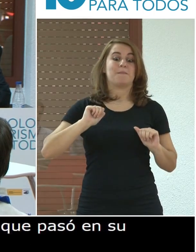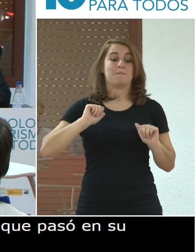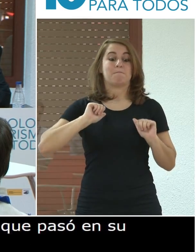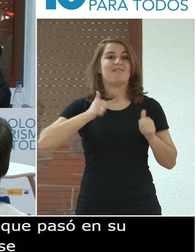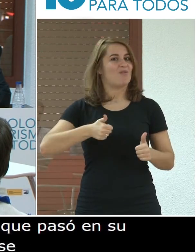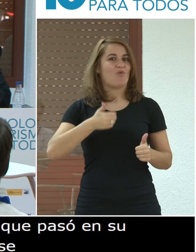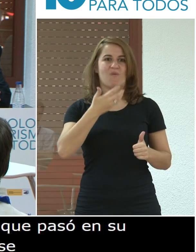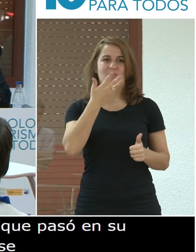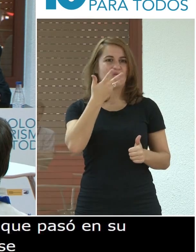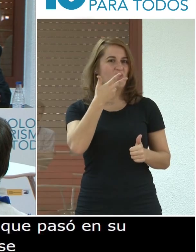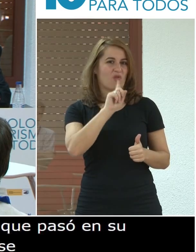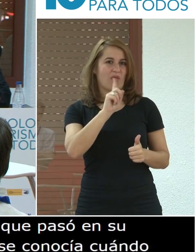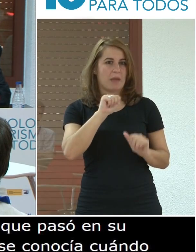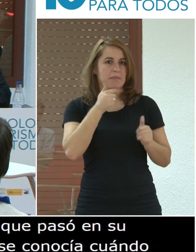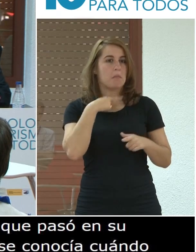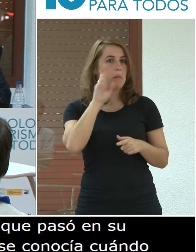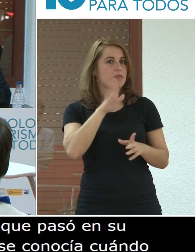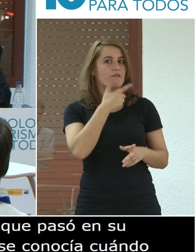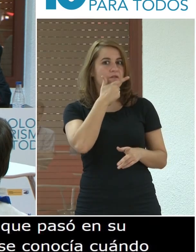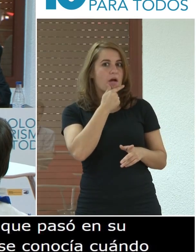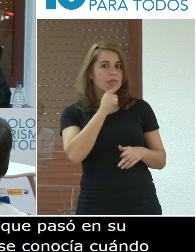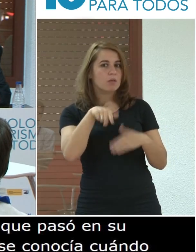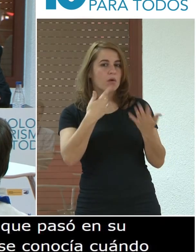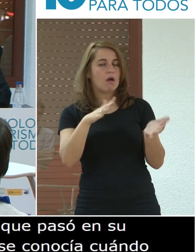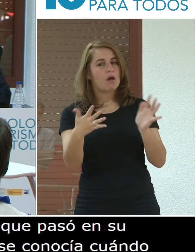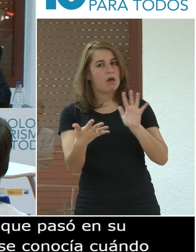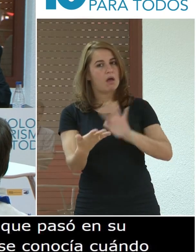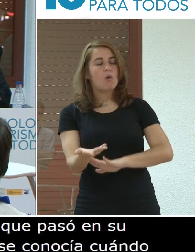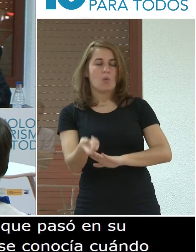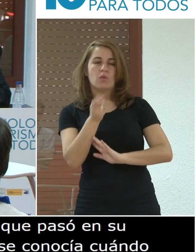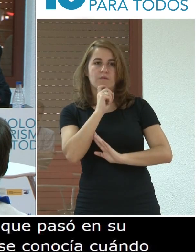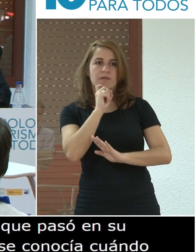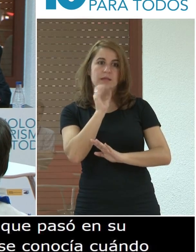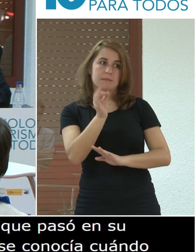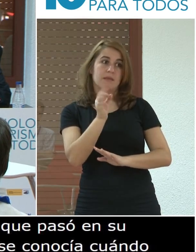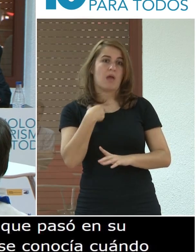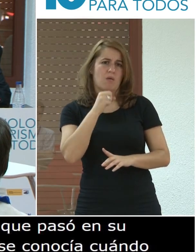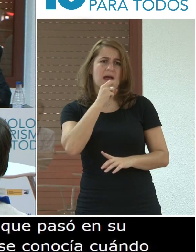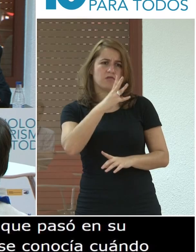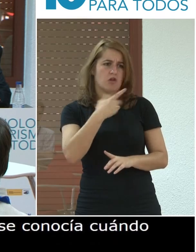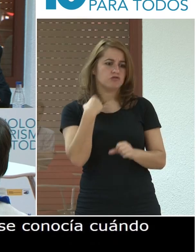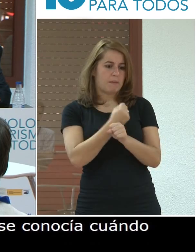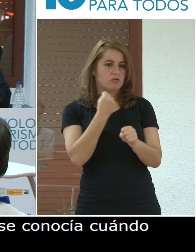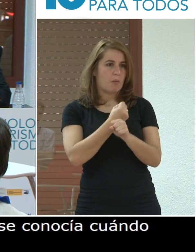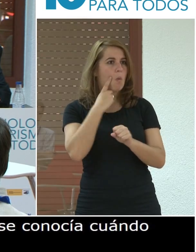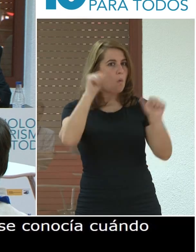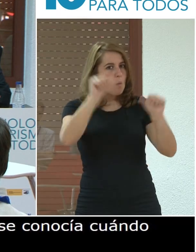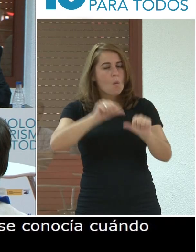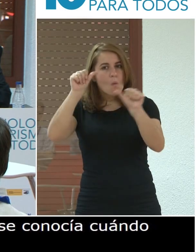and when this technology appeared, we didn't really grasp all the complexity. But over the